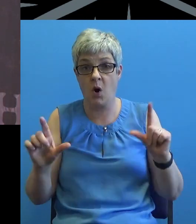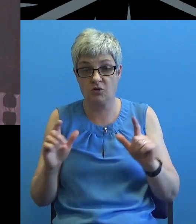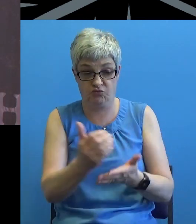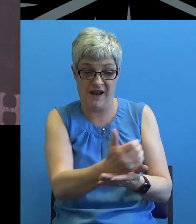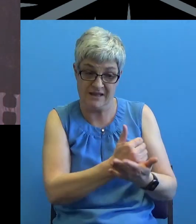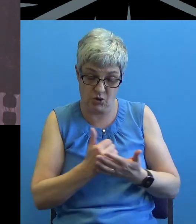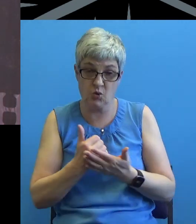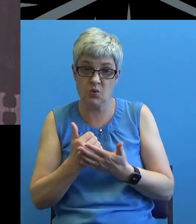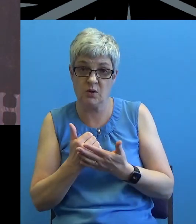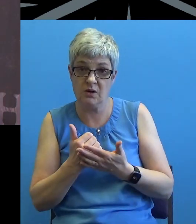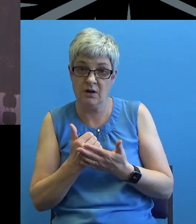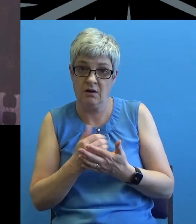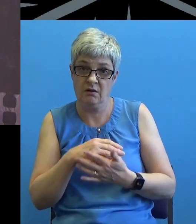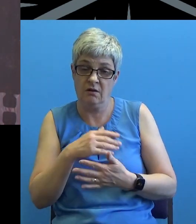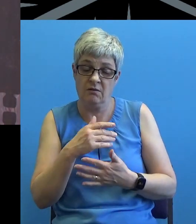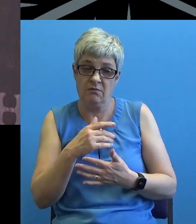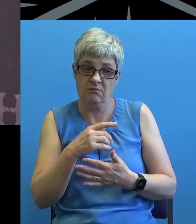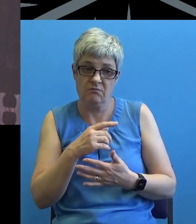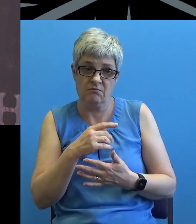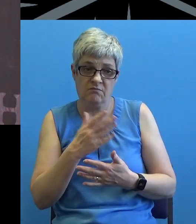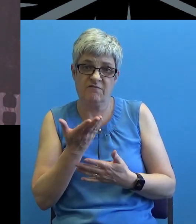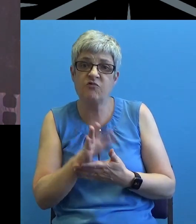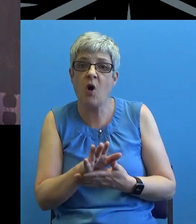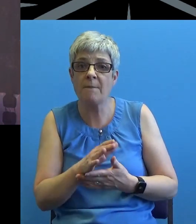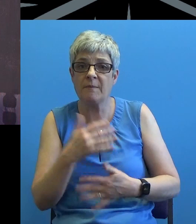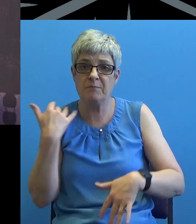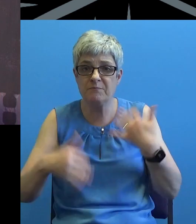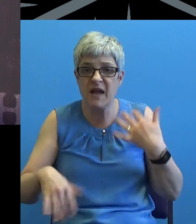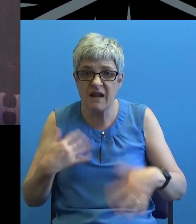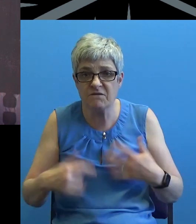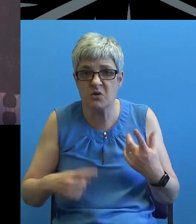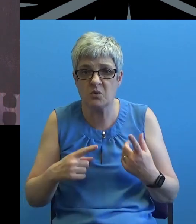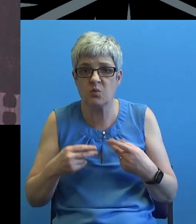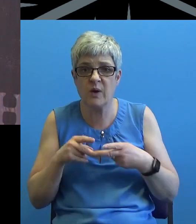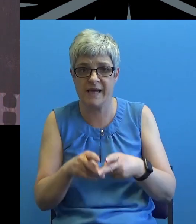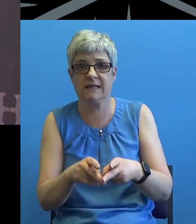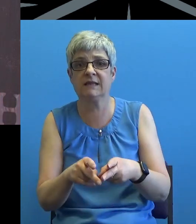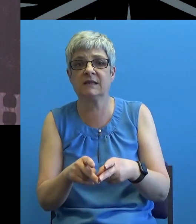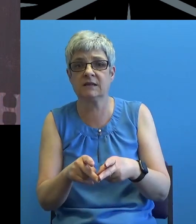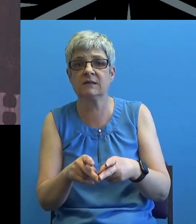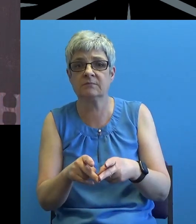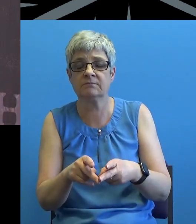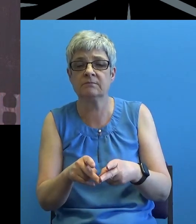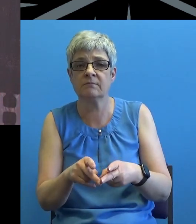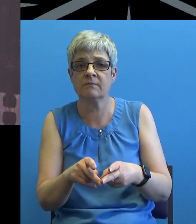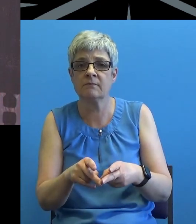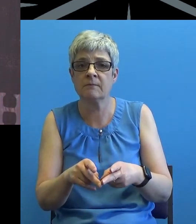Lord, rescue them from the painful cul-de-sacs that takes them down.